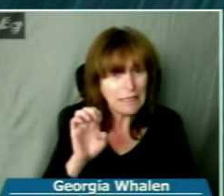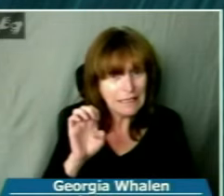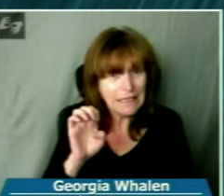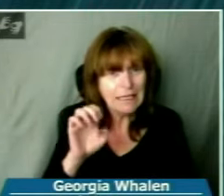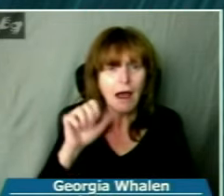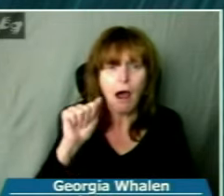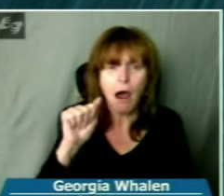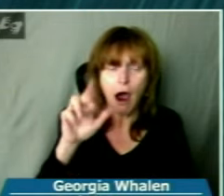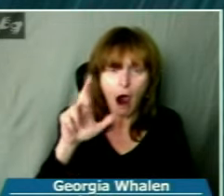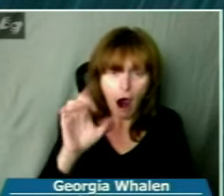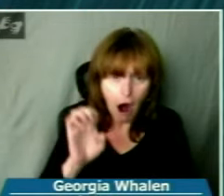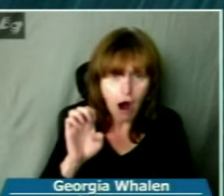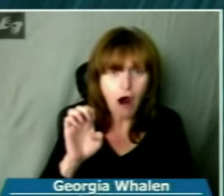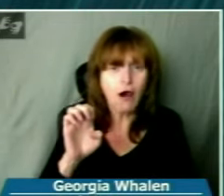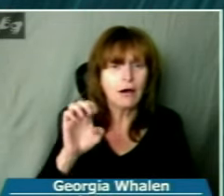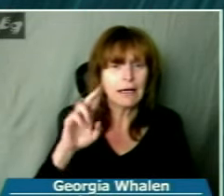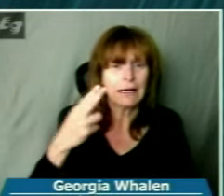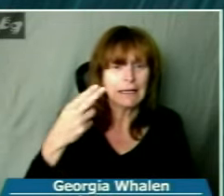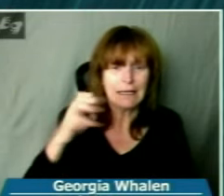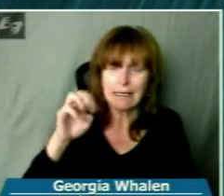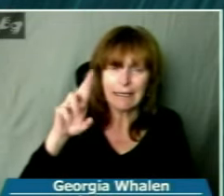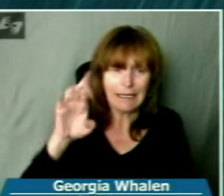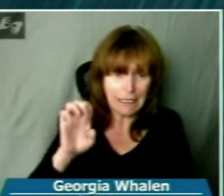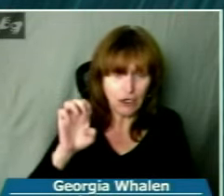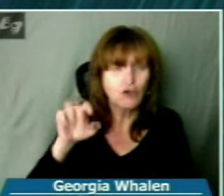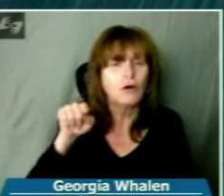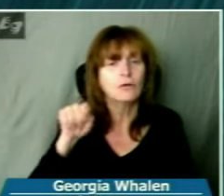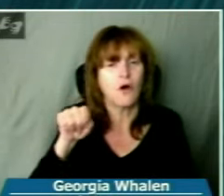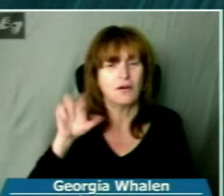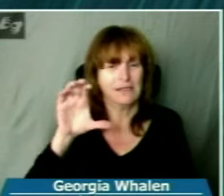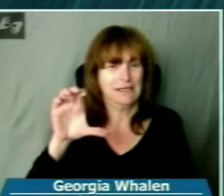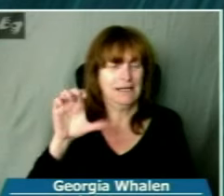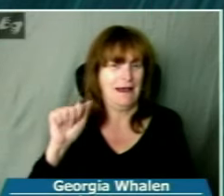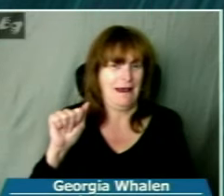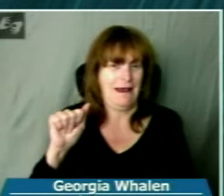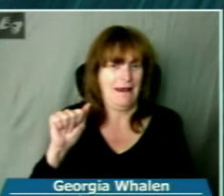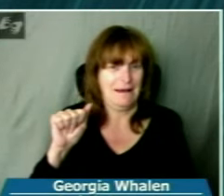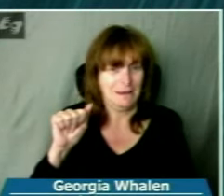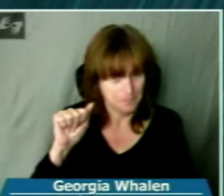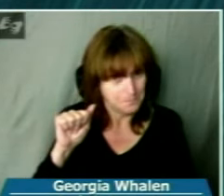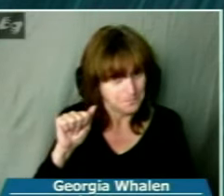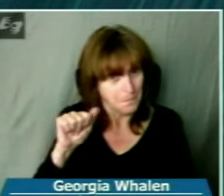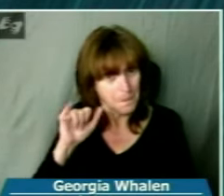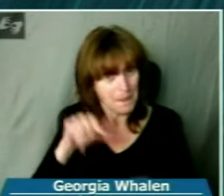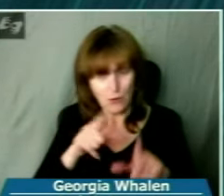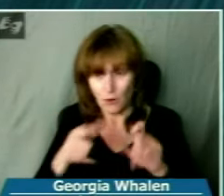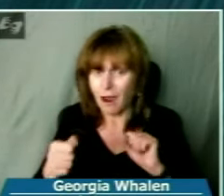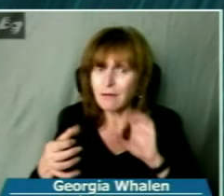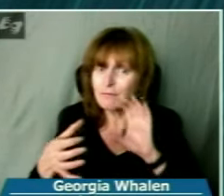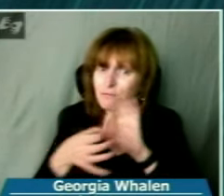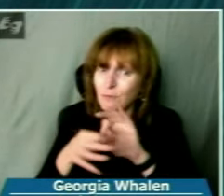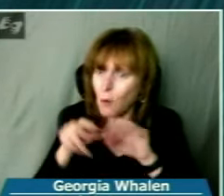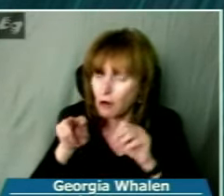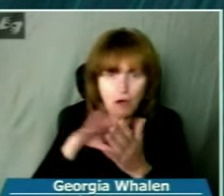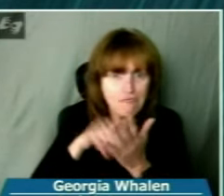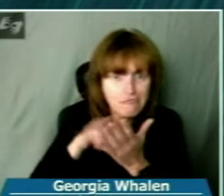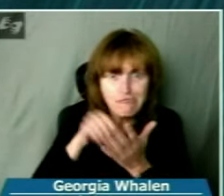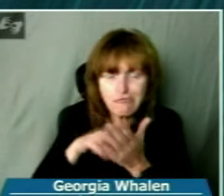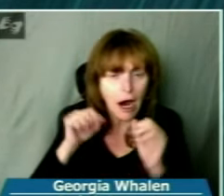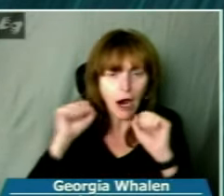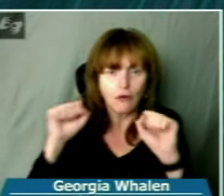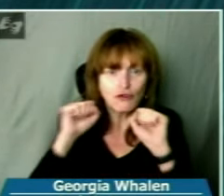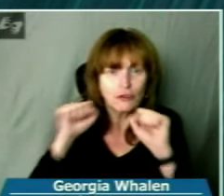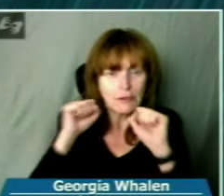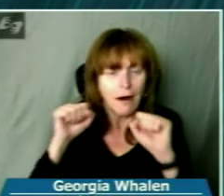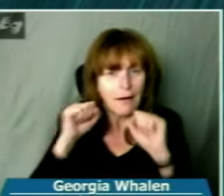wearehere.ca for more information and how you can dial into the virtual workout to help people stay fit throughout this pandemic. So